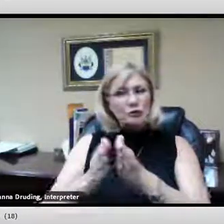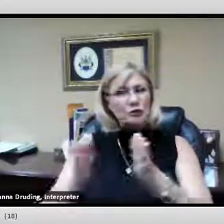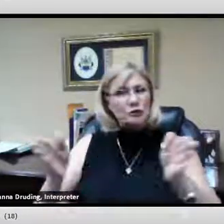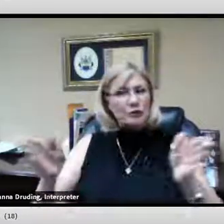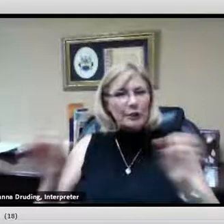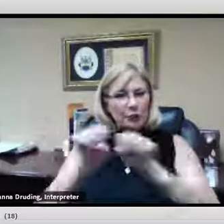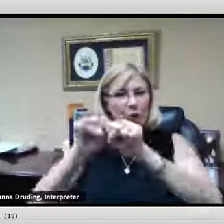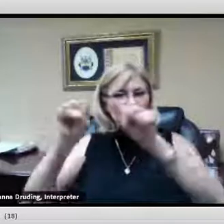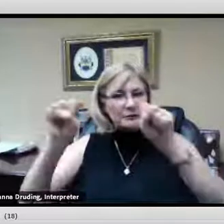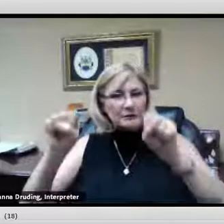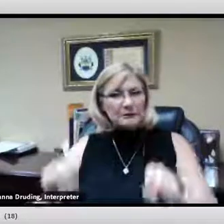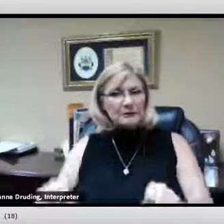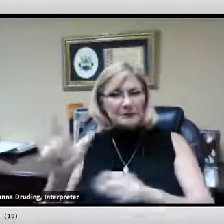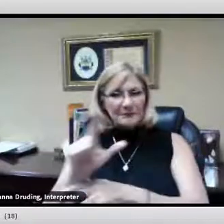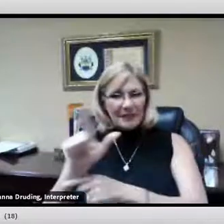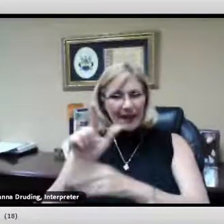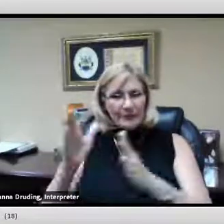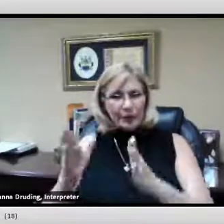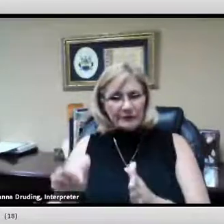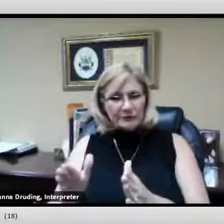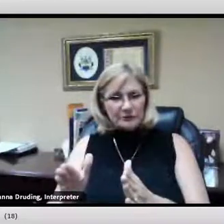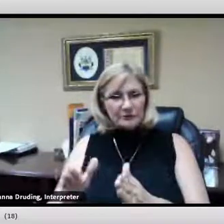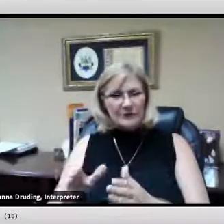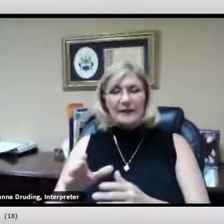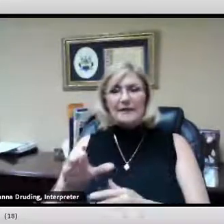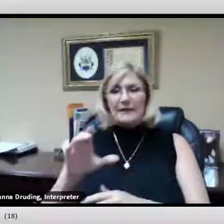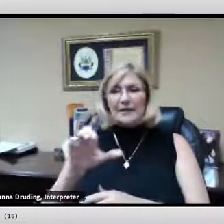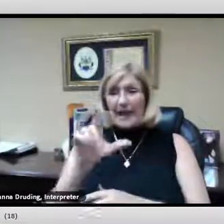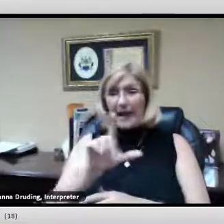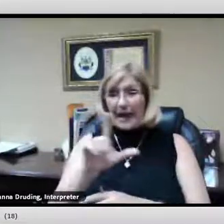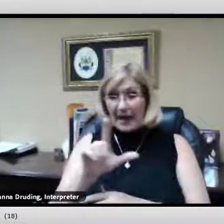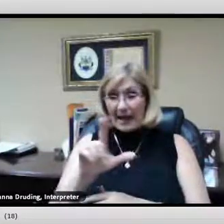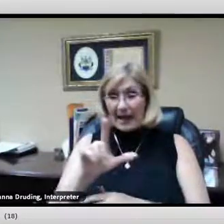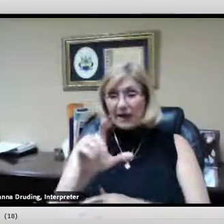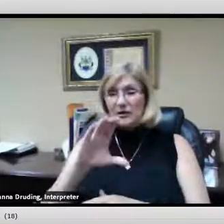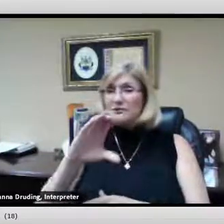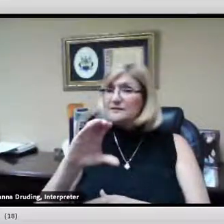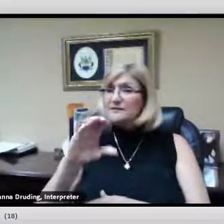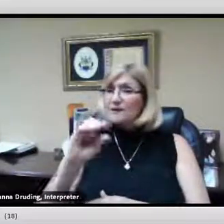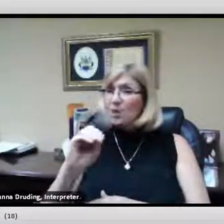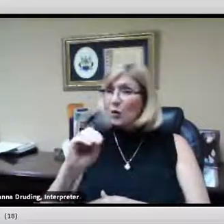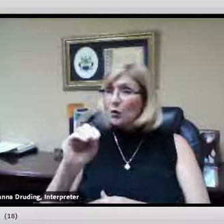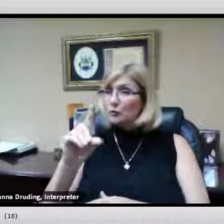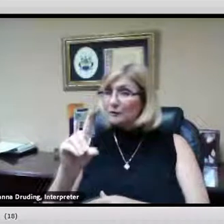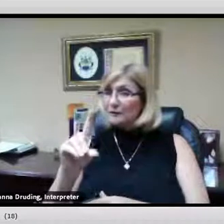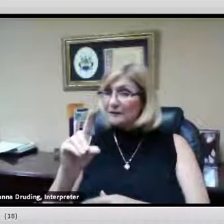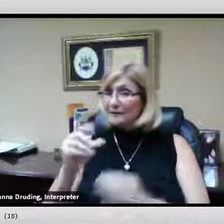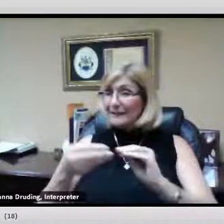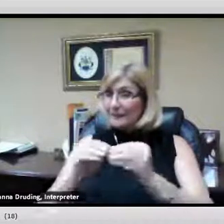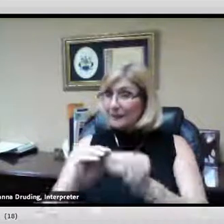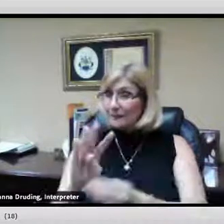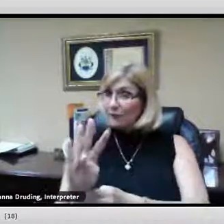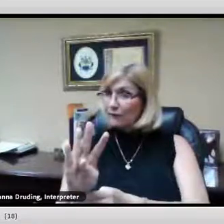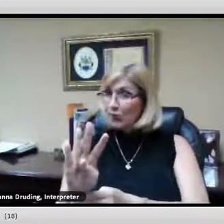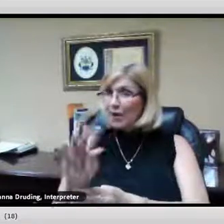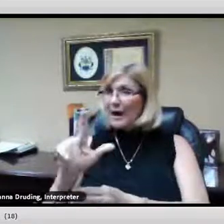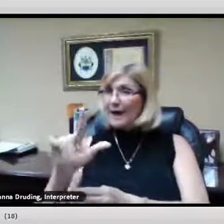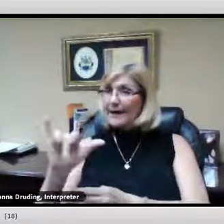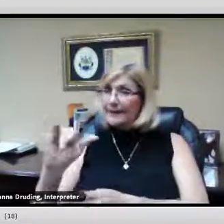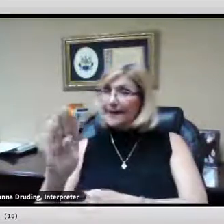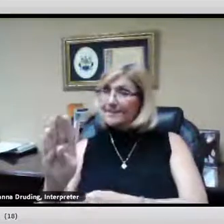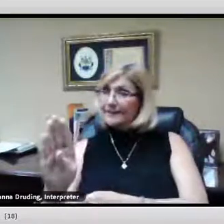systems librarianship, the syslib-L is great. Code for Lib, it's COD, the number 4, and